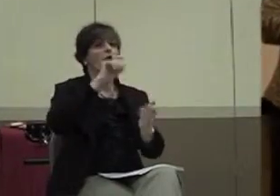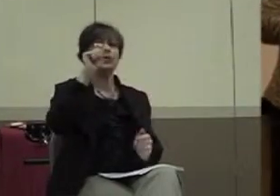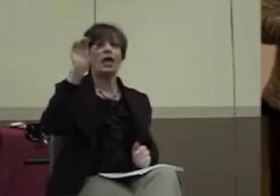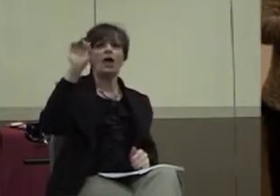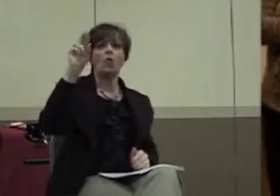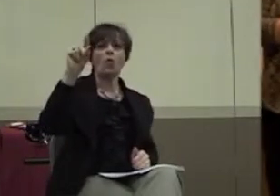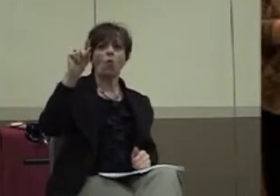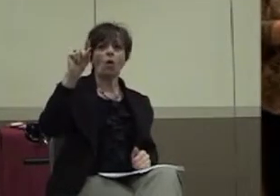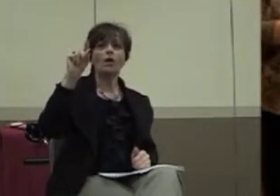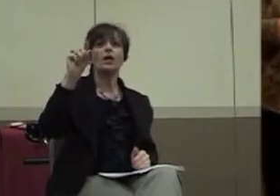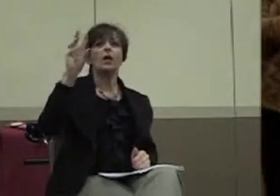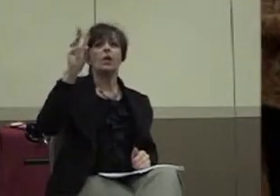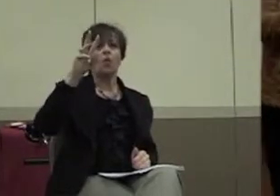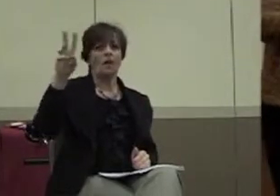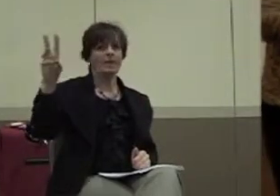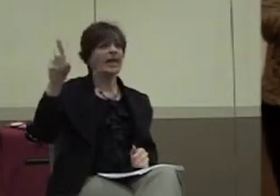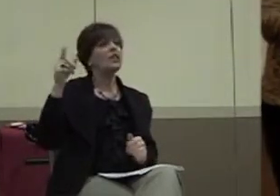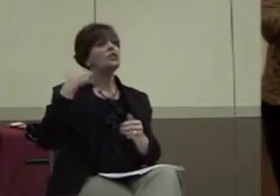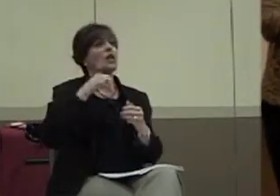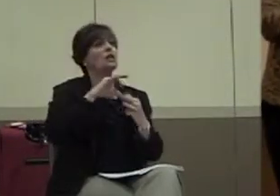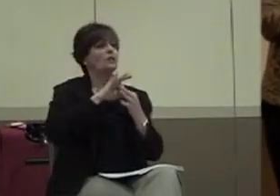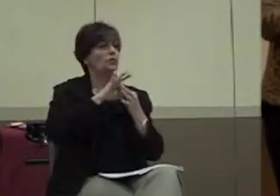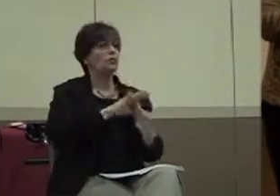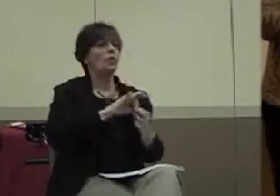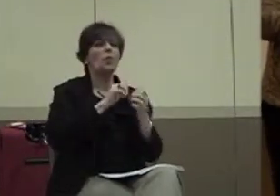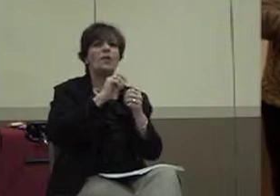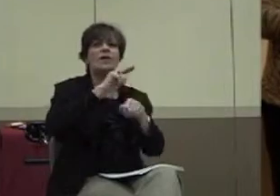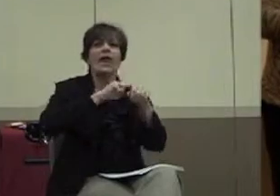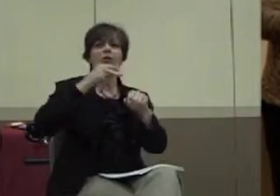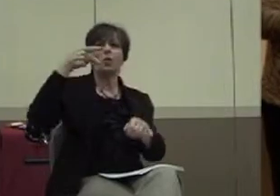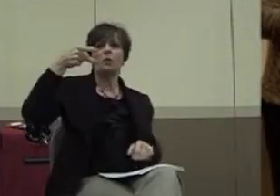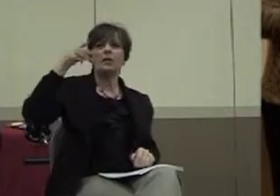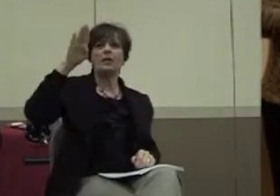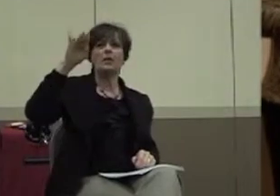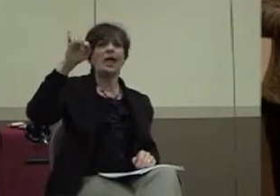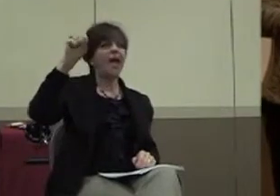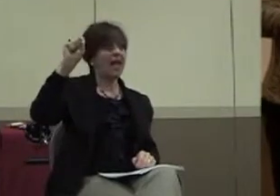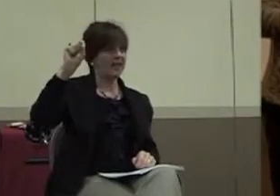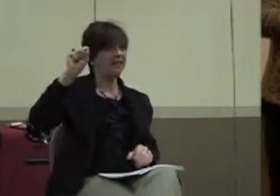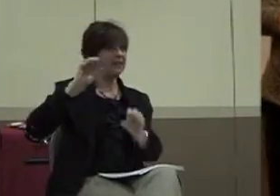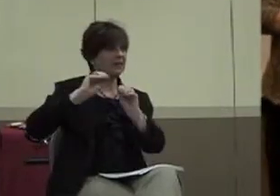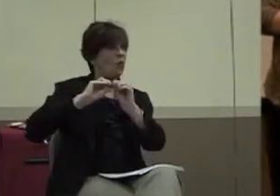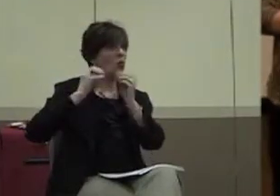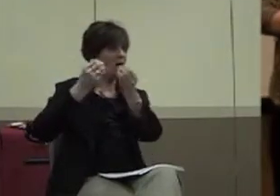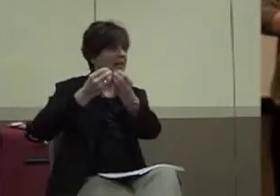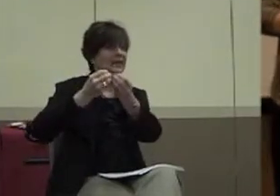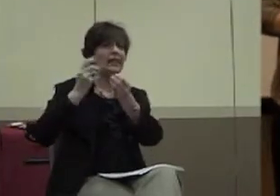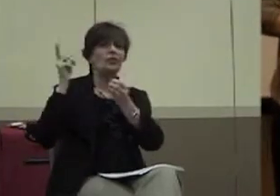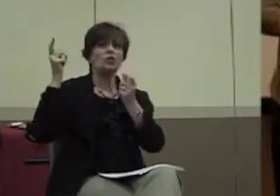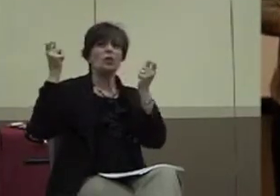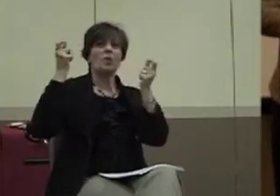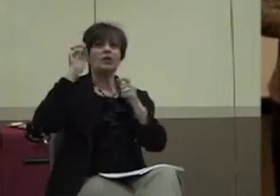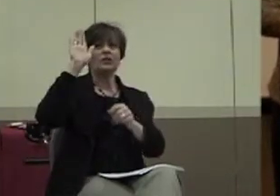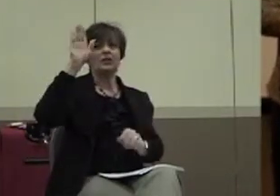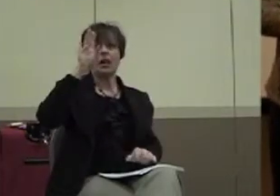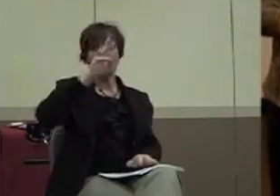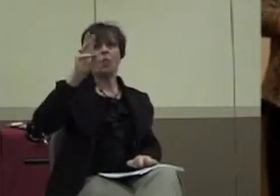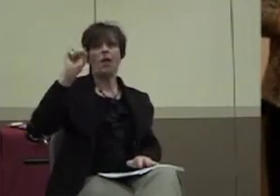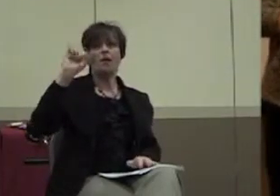also has strong ties to the National PBIS organization. She manages their